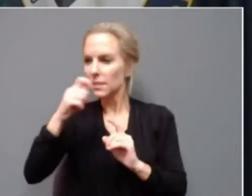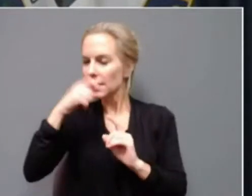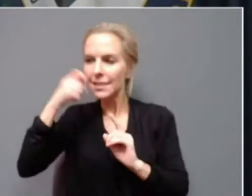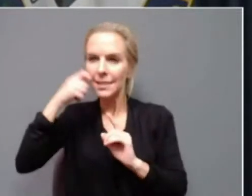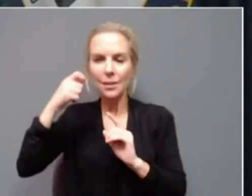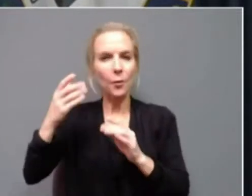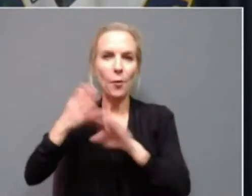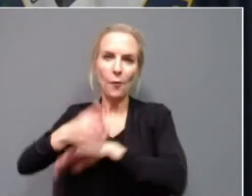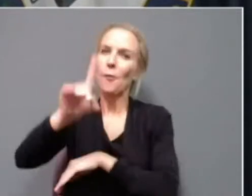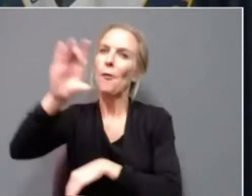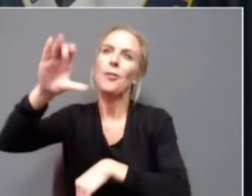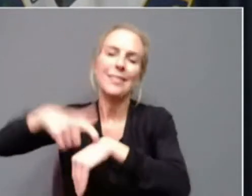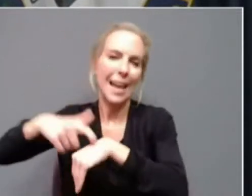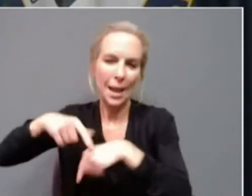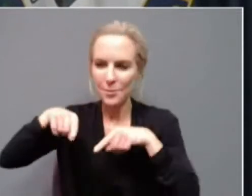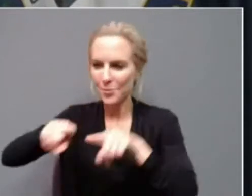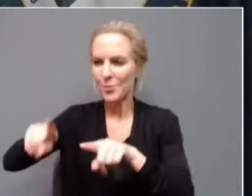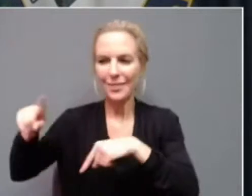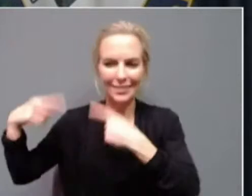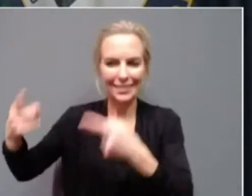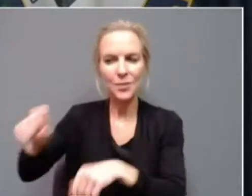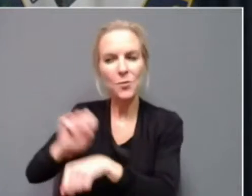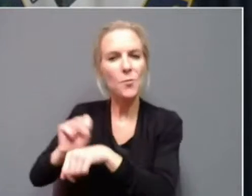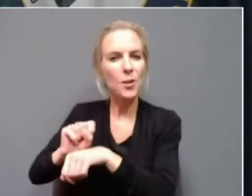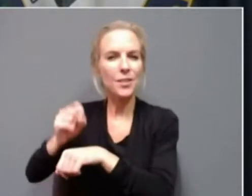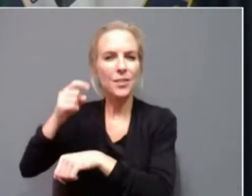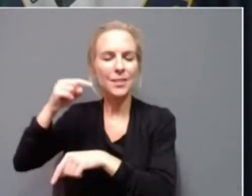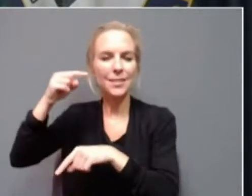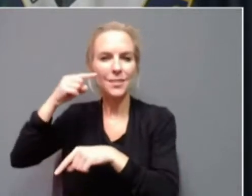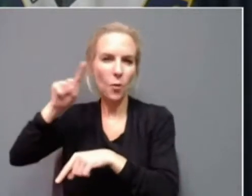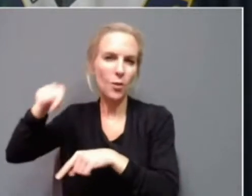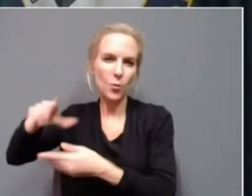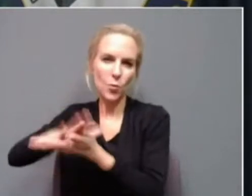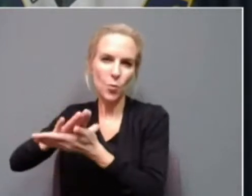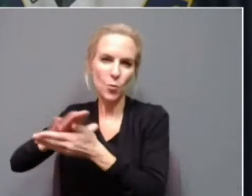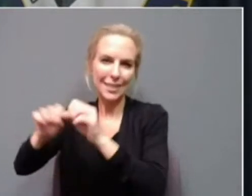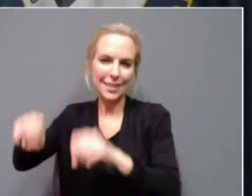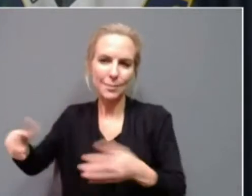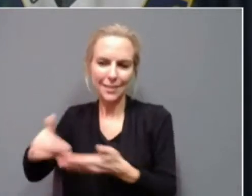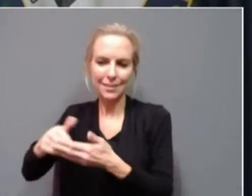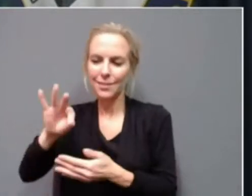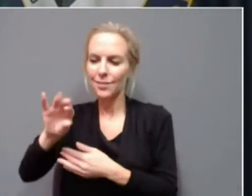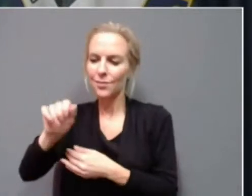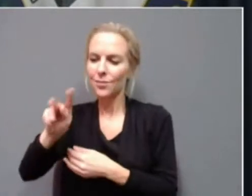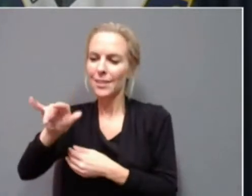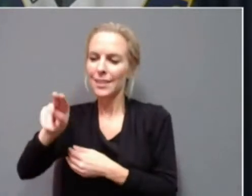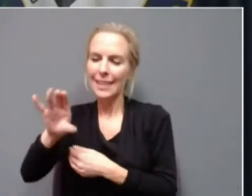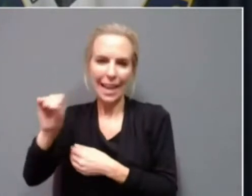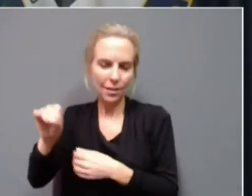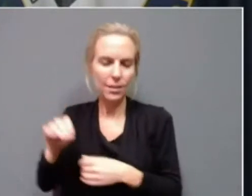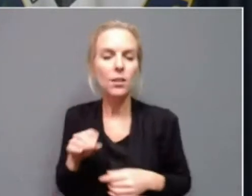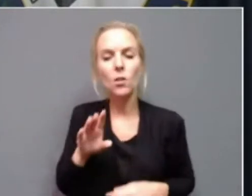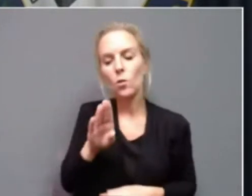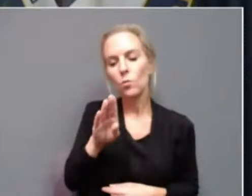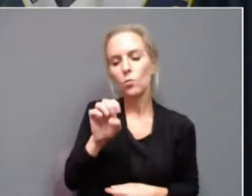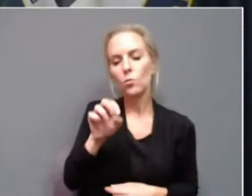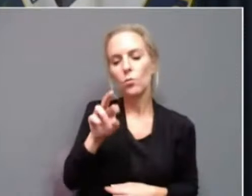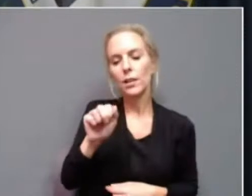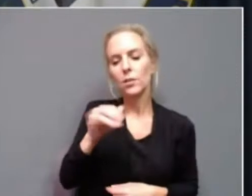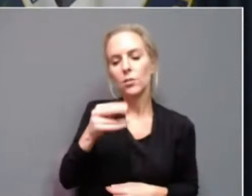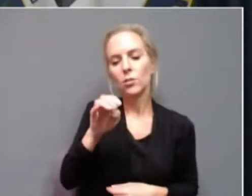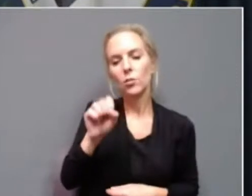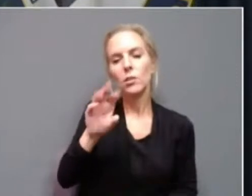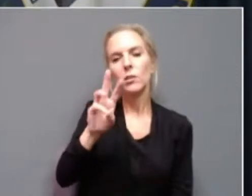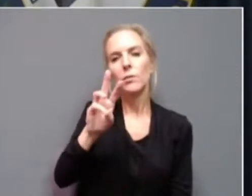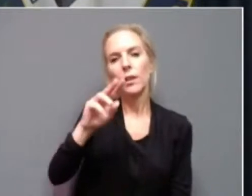in the course of this, works with the school system here in Franklin County. Bria Jones, WFPL.